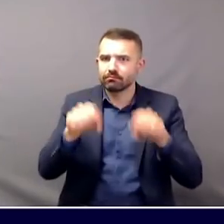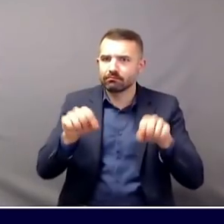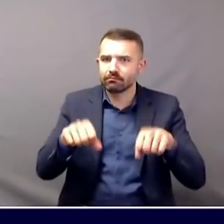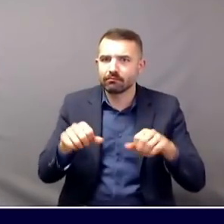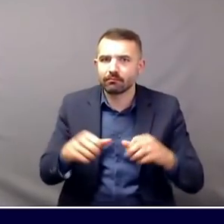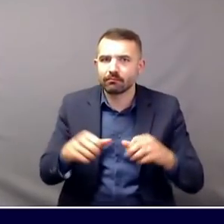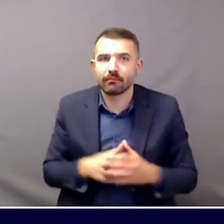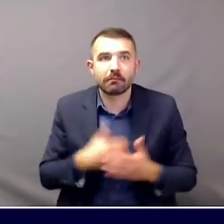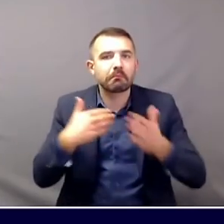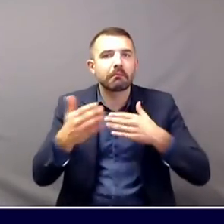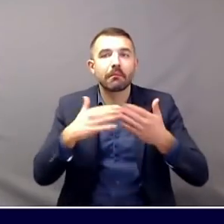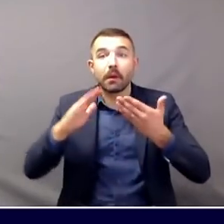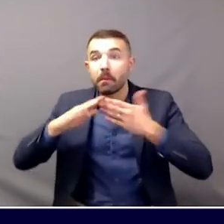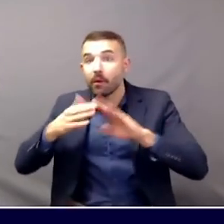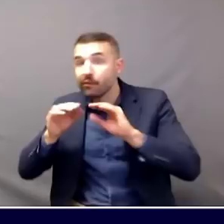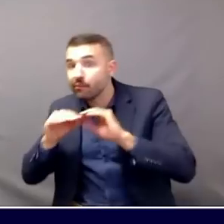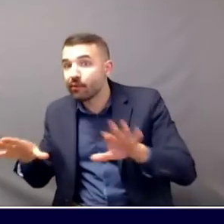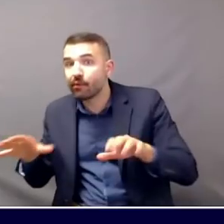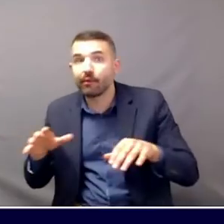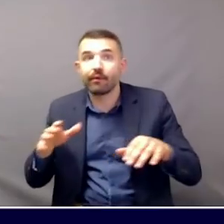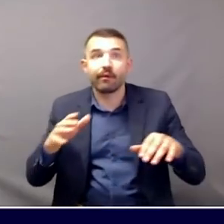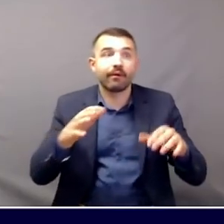more.